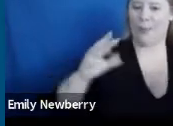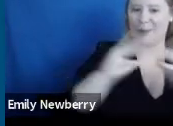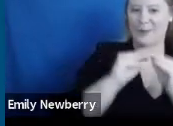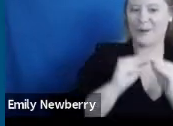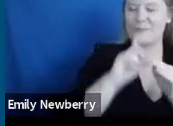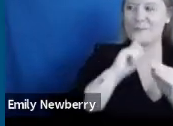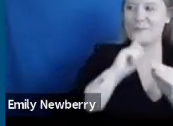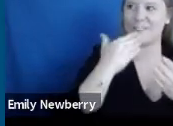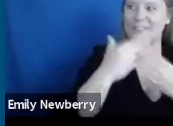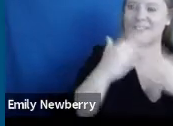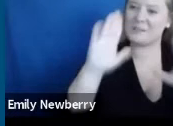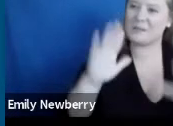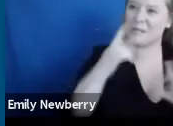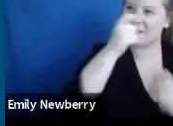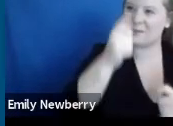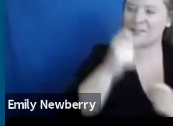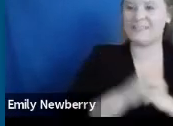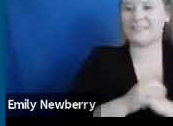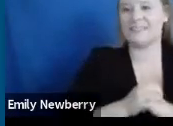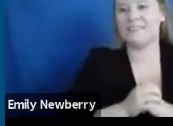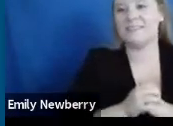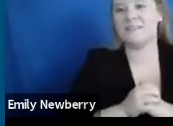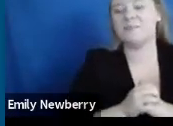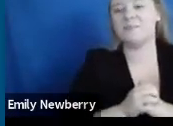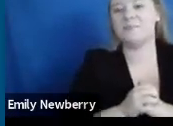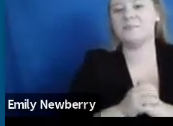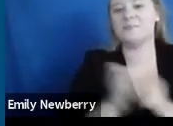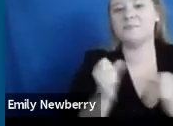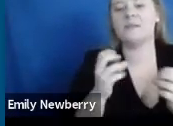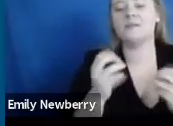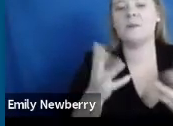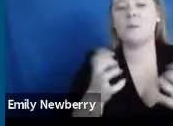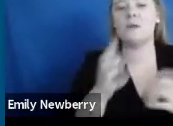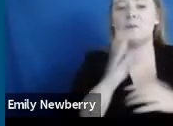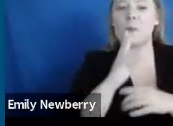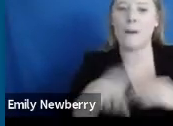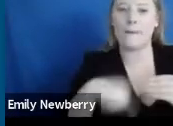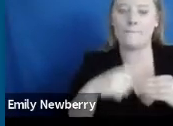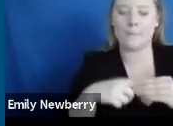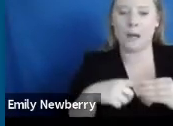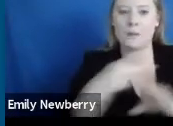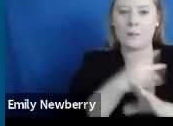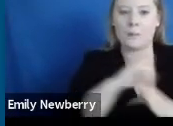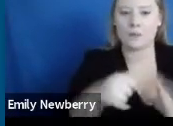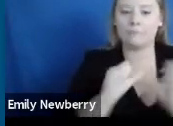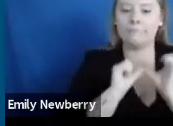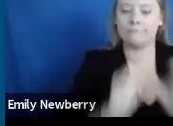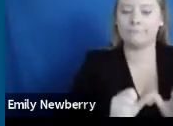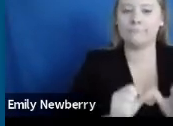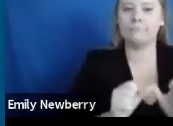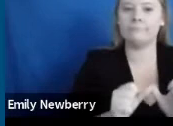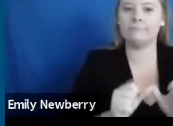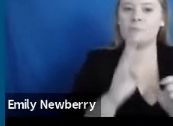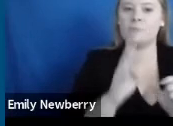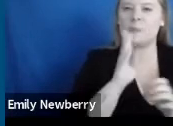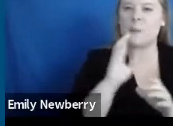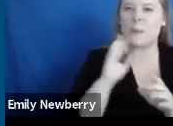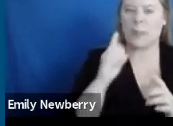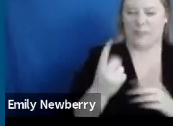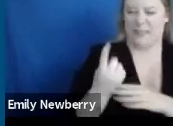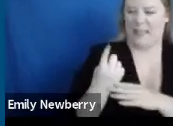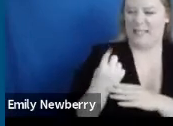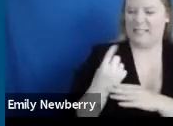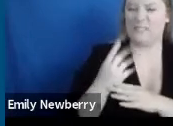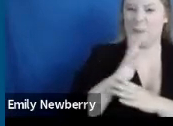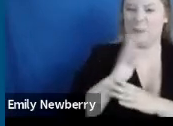really interesting to this point. But so what I'm going to talk about is a project. This is ongoing. We gave a talk about this last year. We